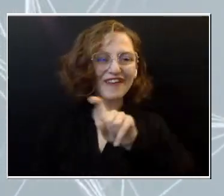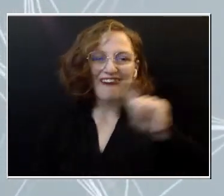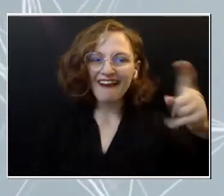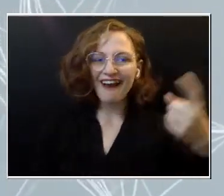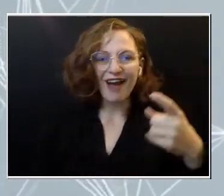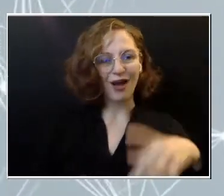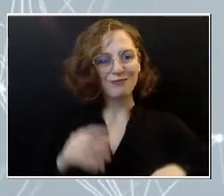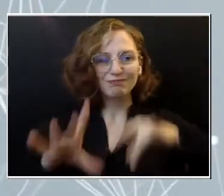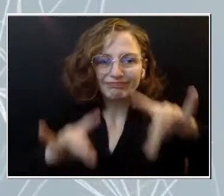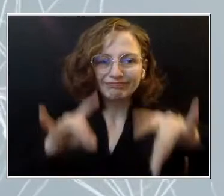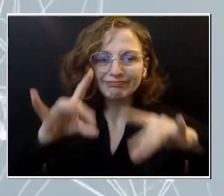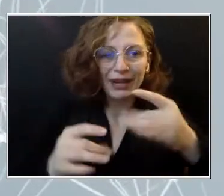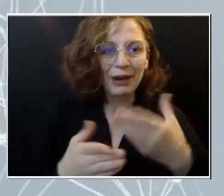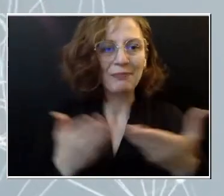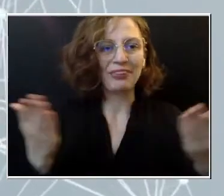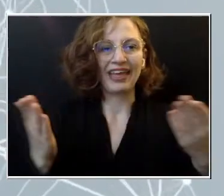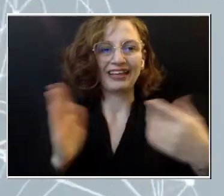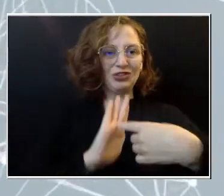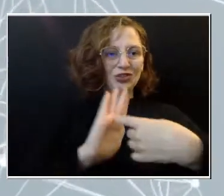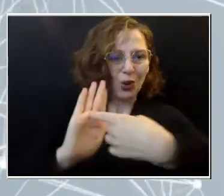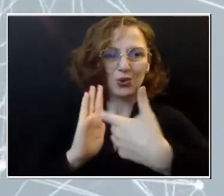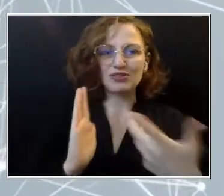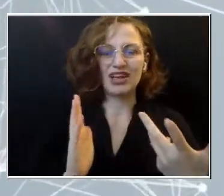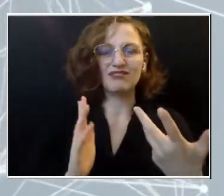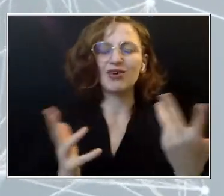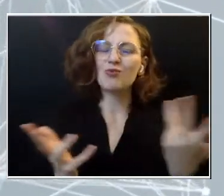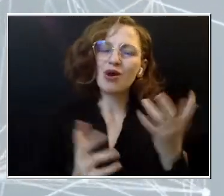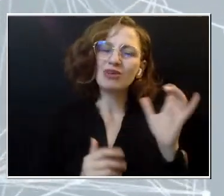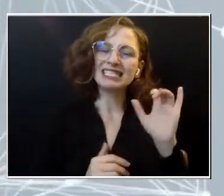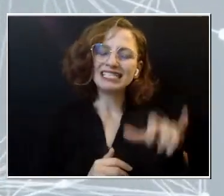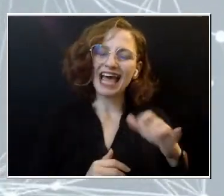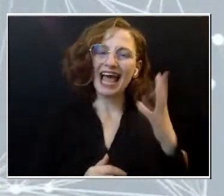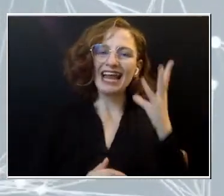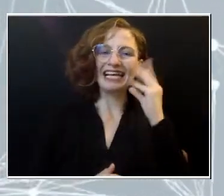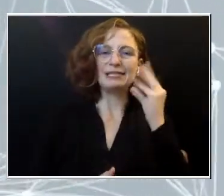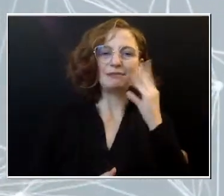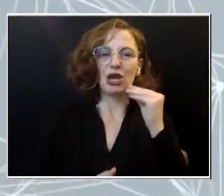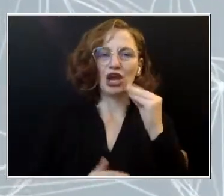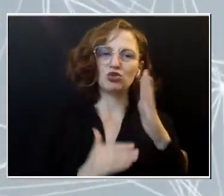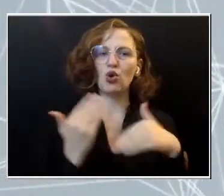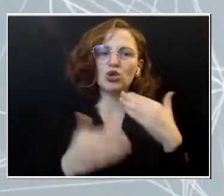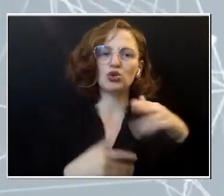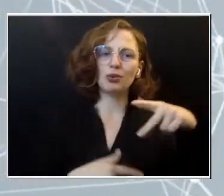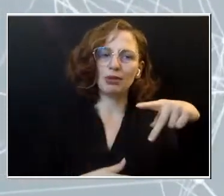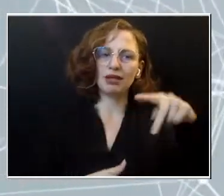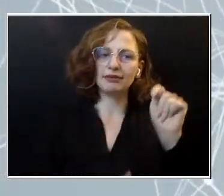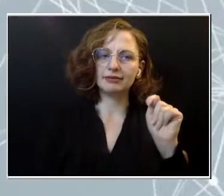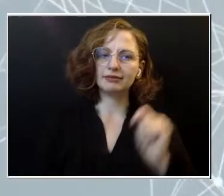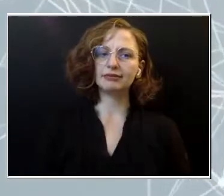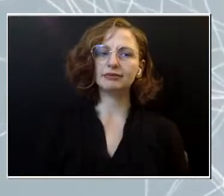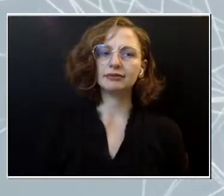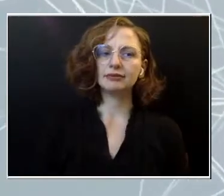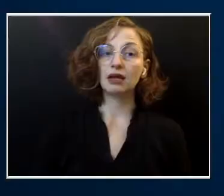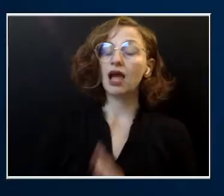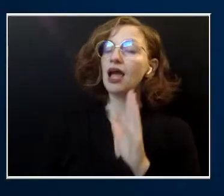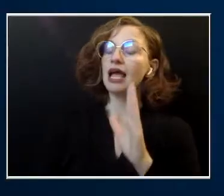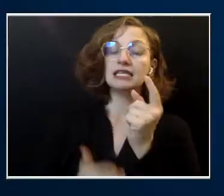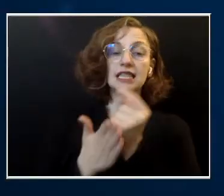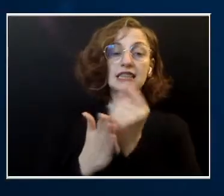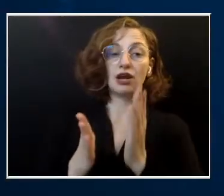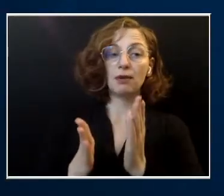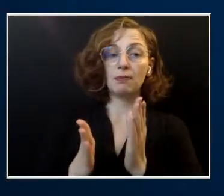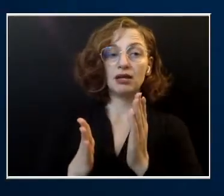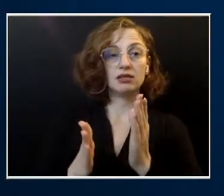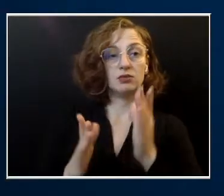go through physical therapy with your young son? Well, his physical therapist was amazing. We liked